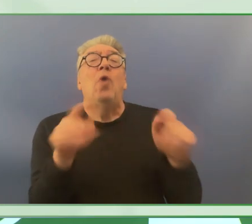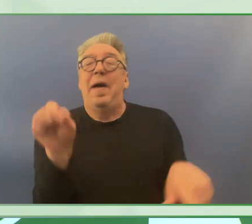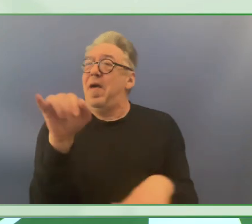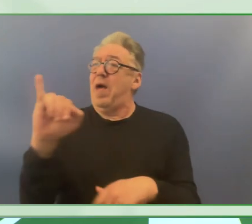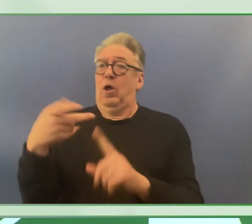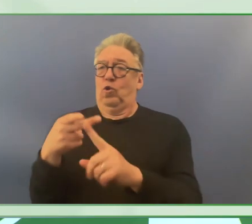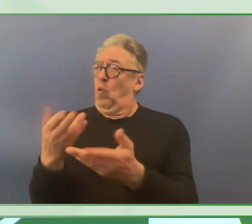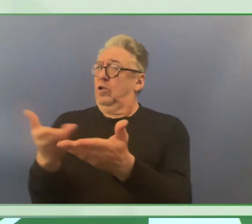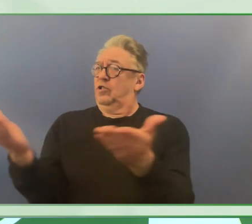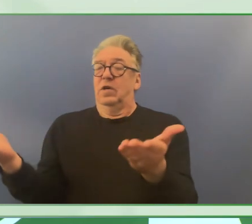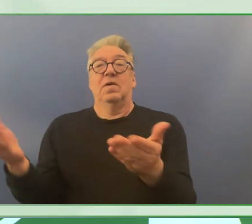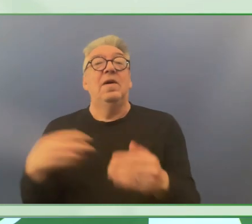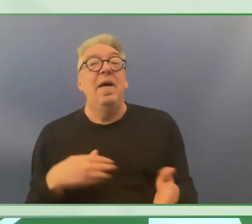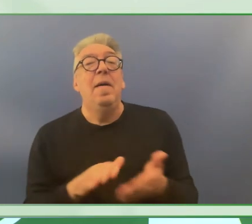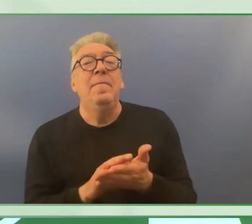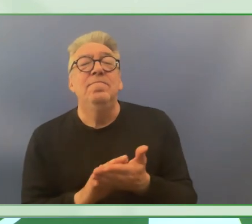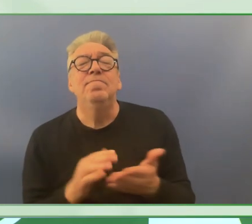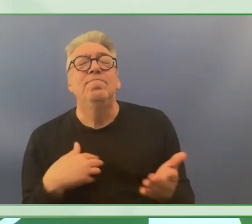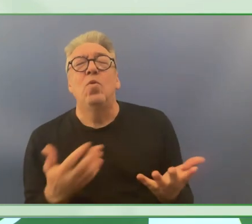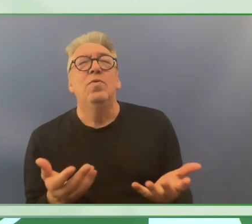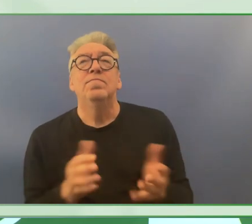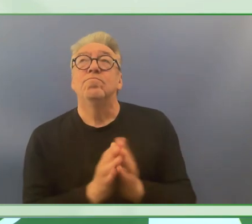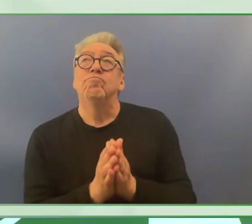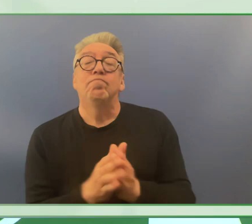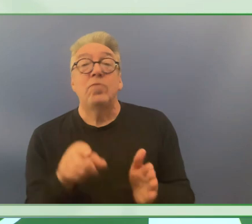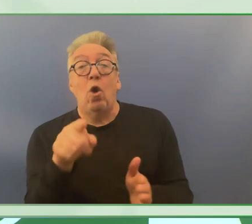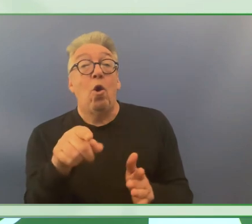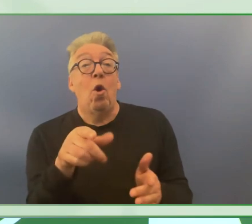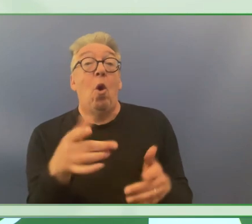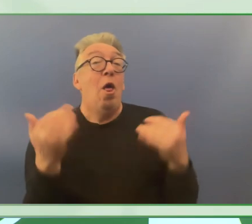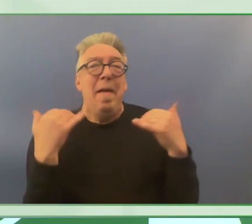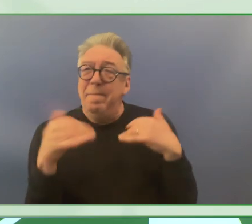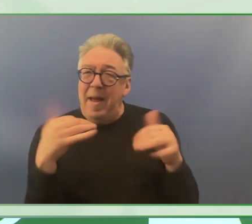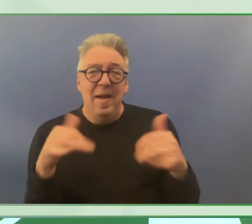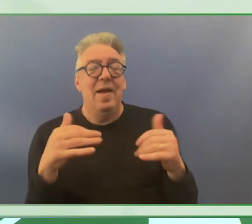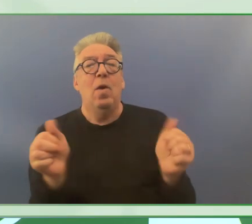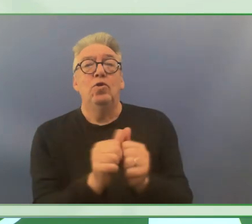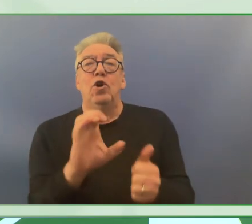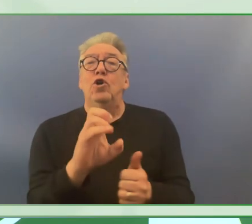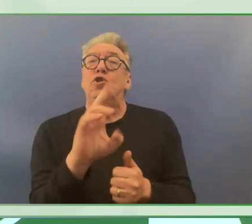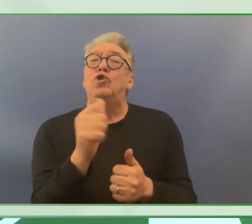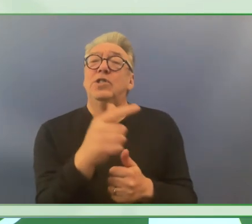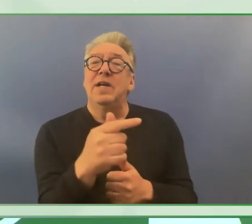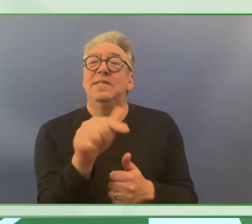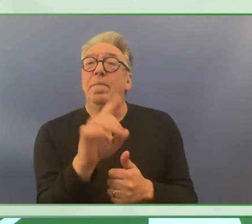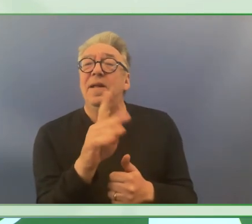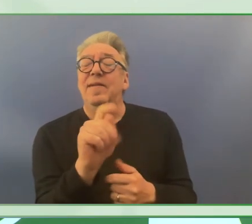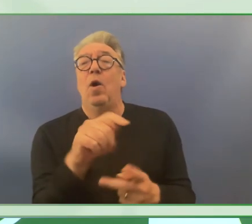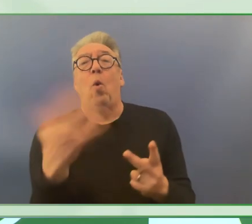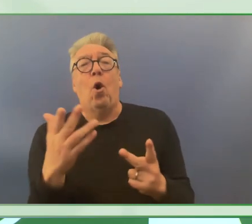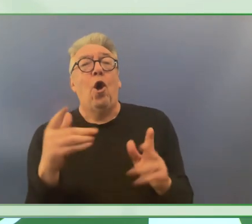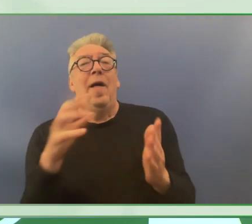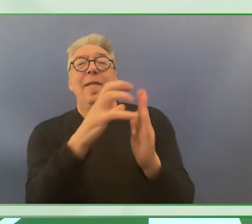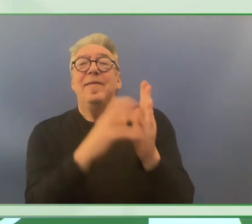I mean that you work or play around with tools like ChatGPT or a text-to-image model,